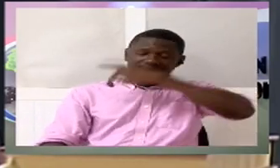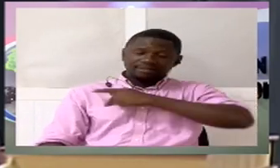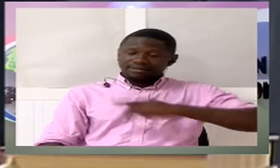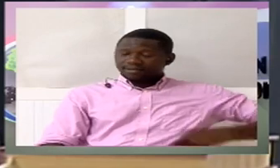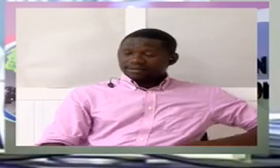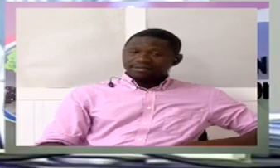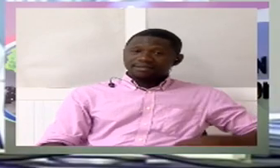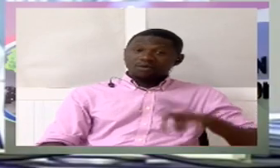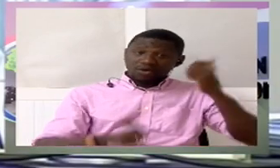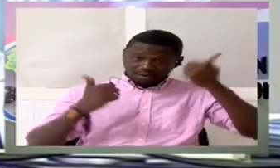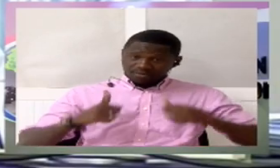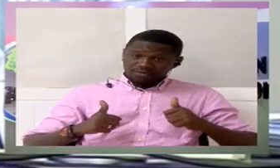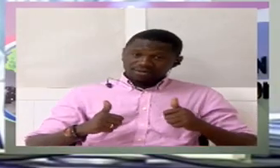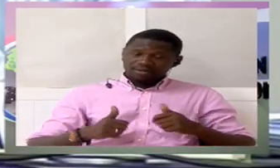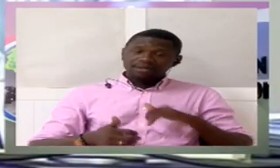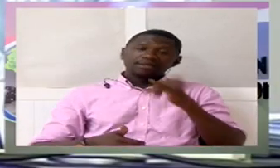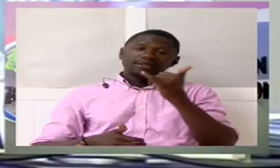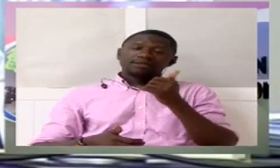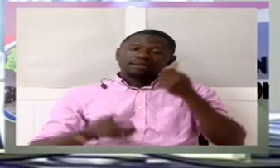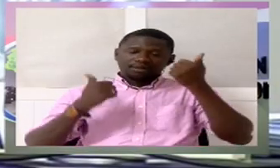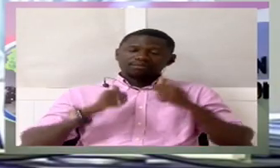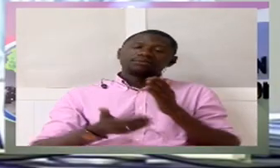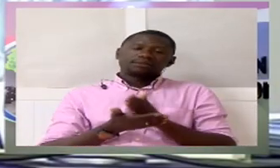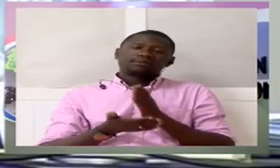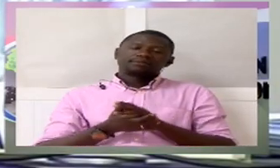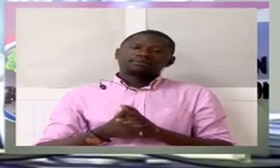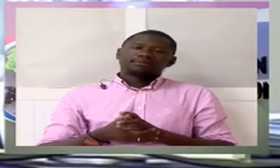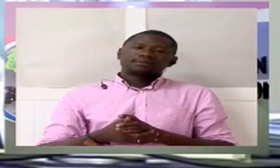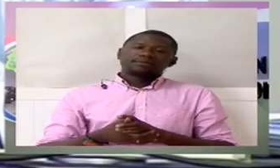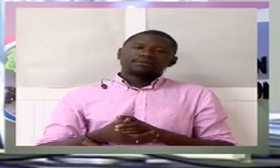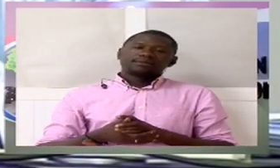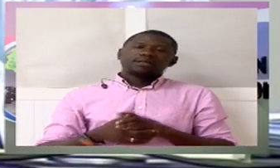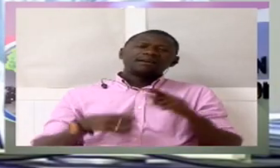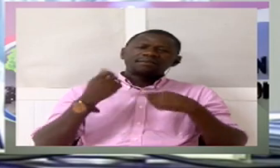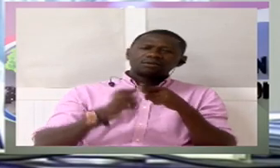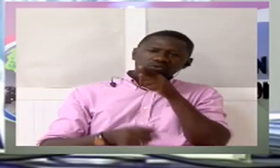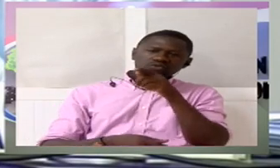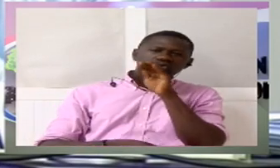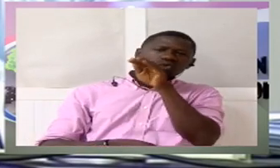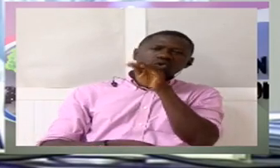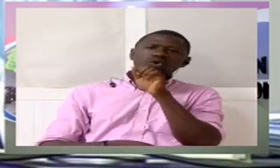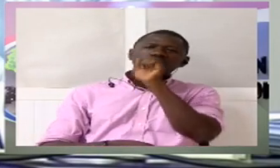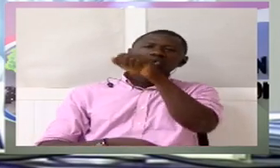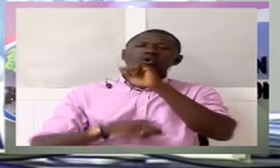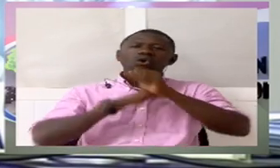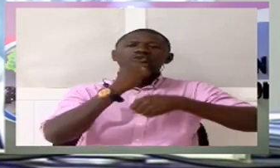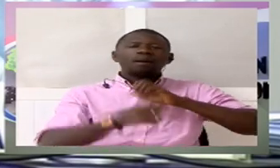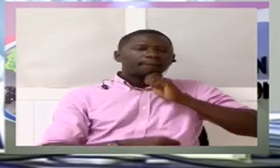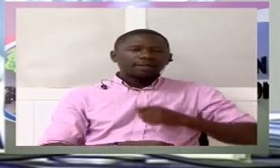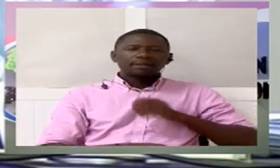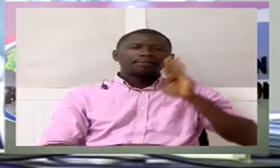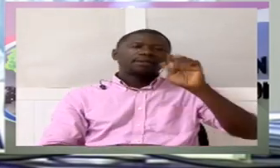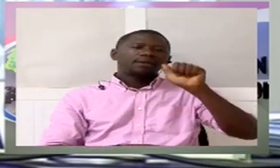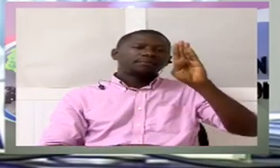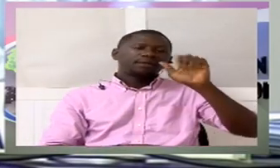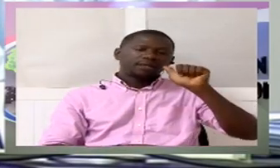happened. And you called Baba and he explained to you the circumstances of his arrest. Bitumbre Baba kumandi telefono